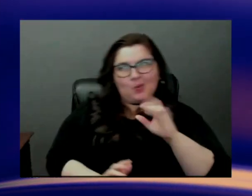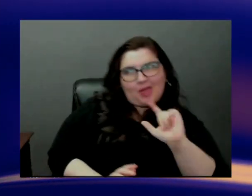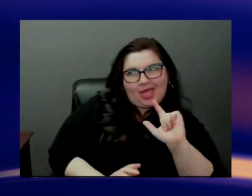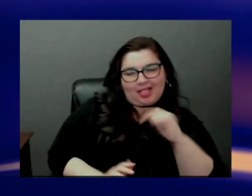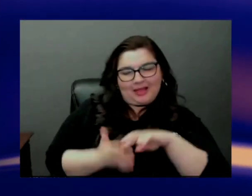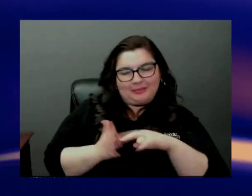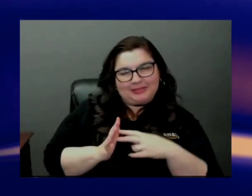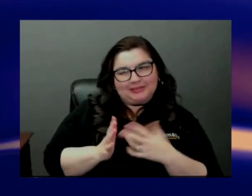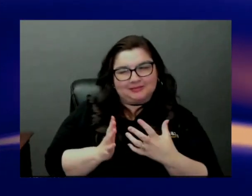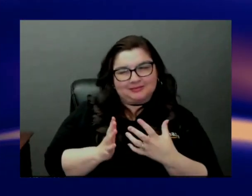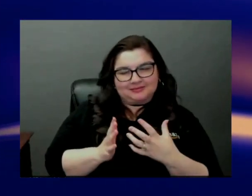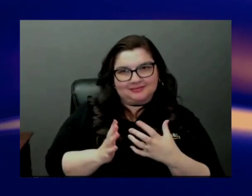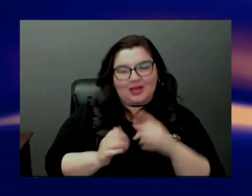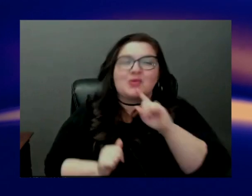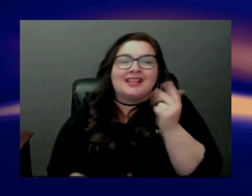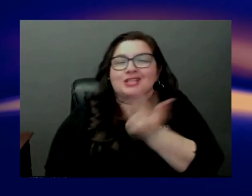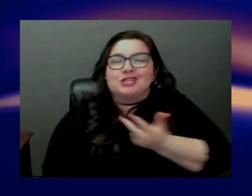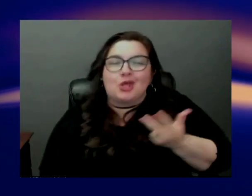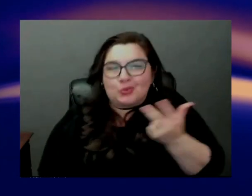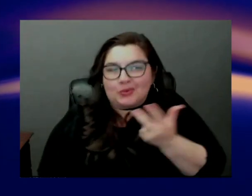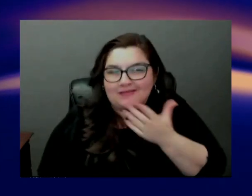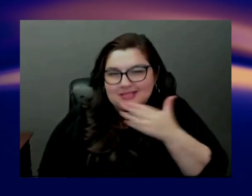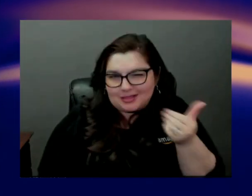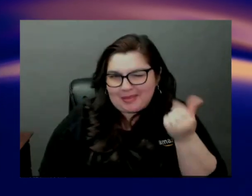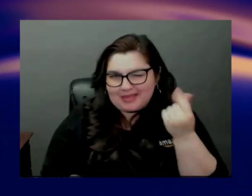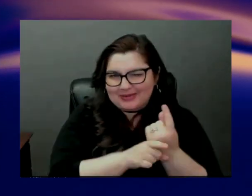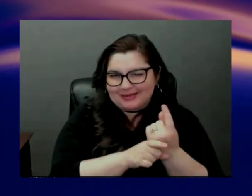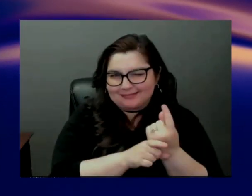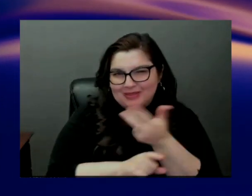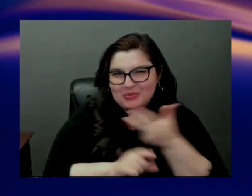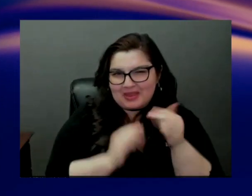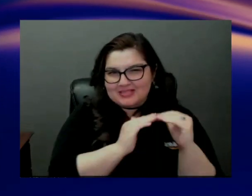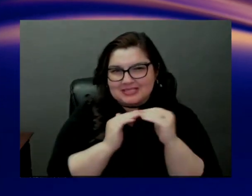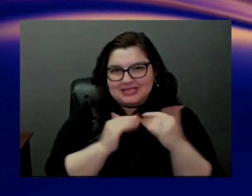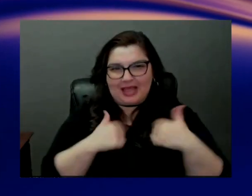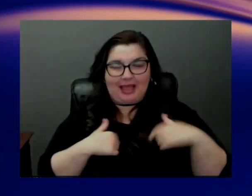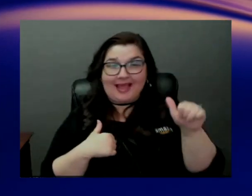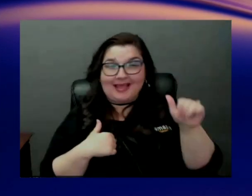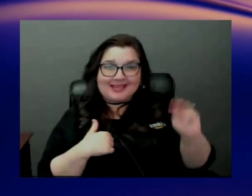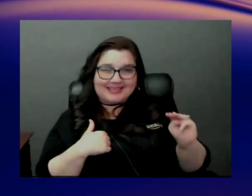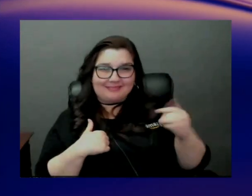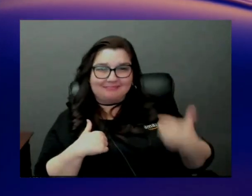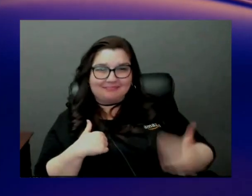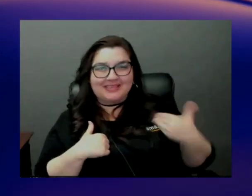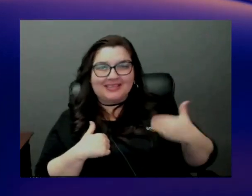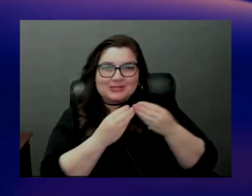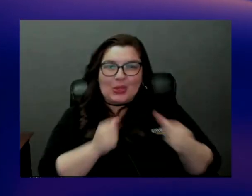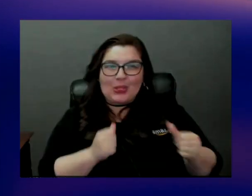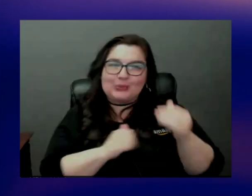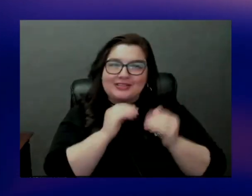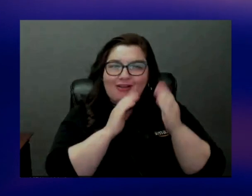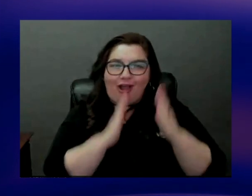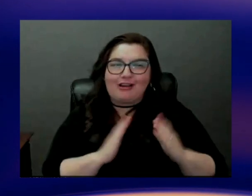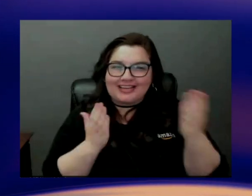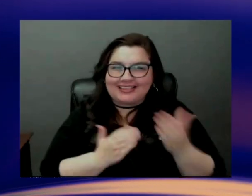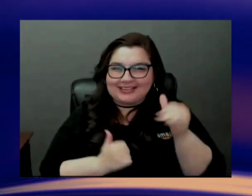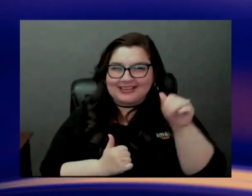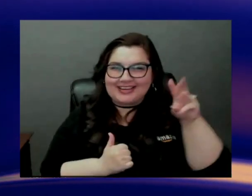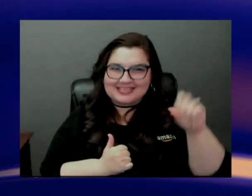the best. It's all three of us, I That's all think. three The of us. team. Yeah. I'm A.M. Grabelli. I'm a solution architect here at AWS. I get